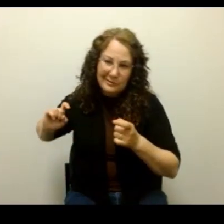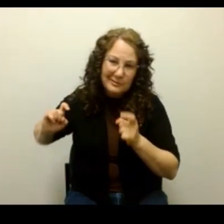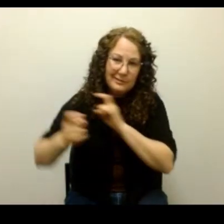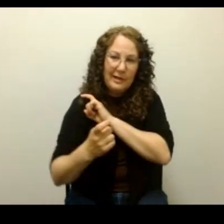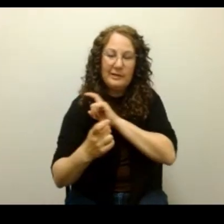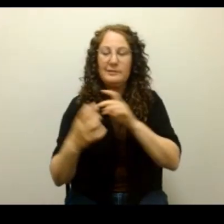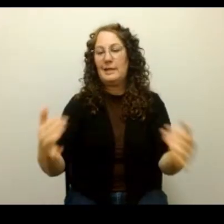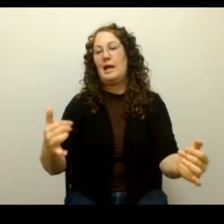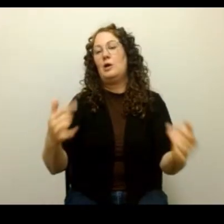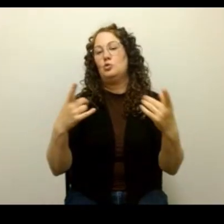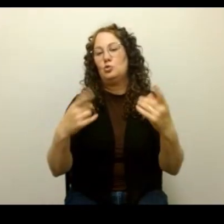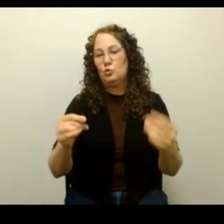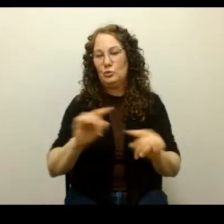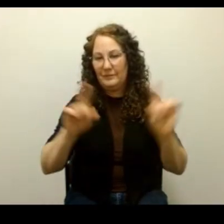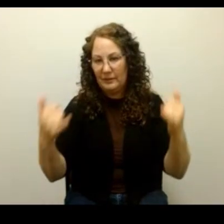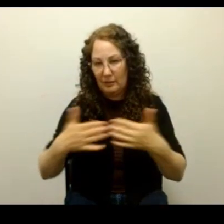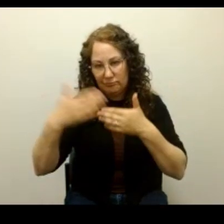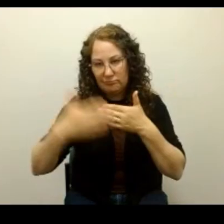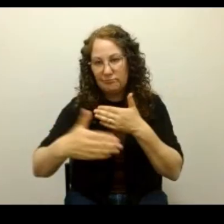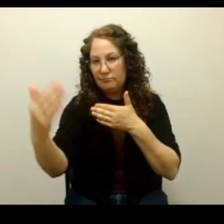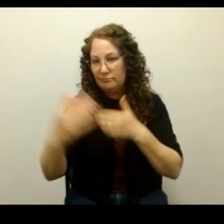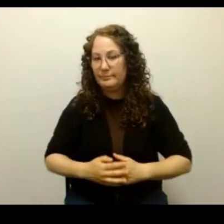differently next time.